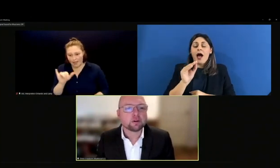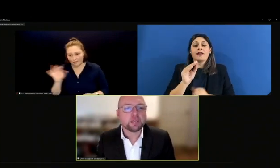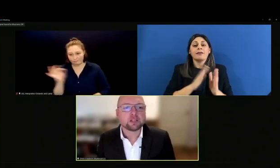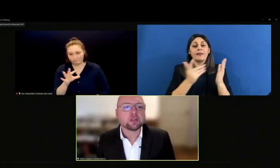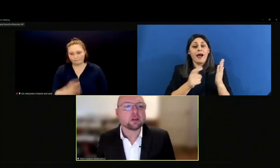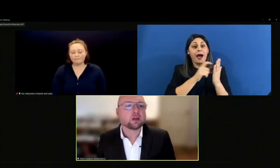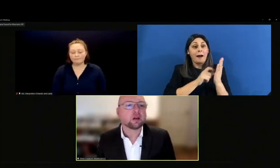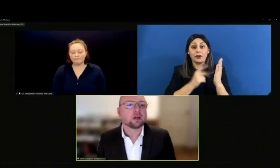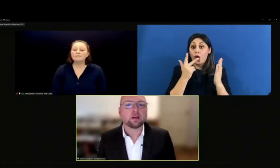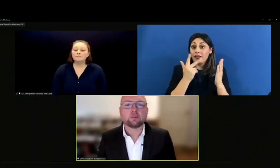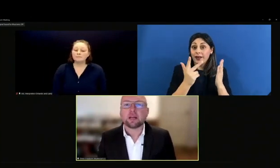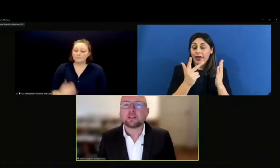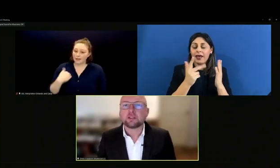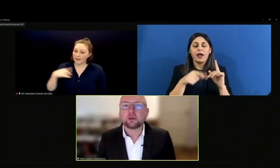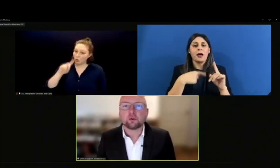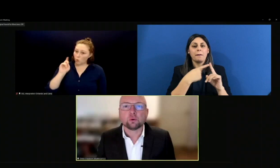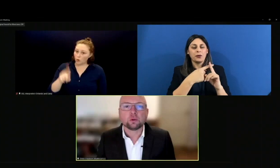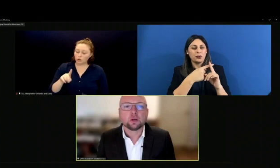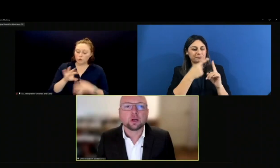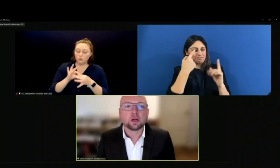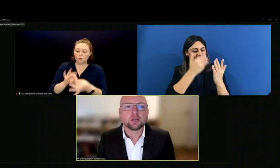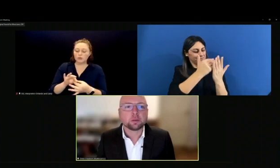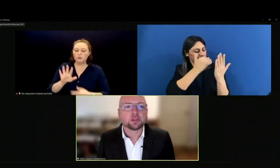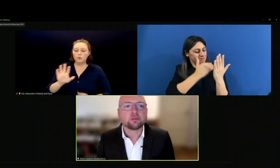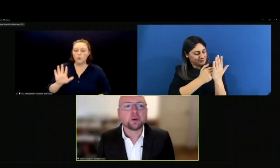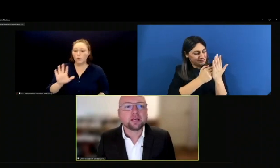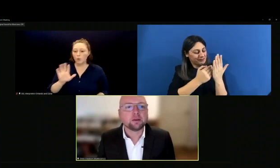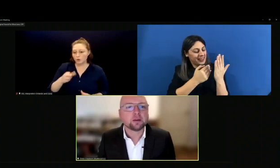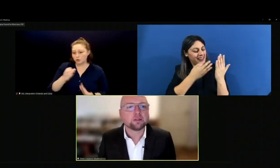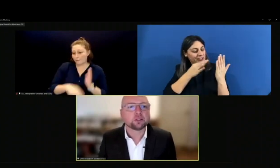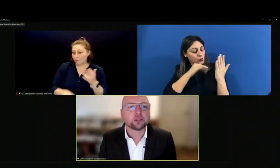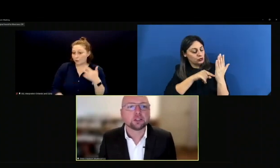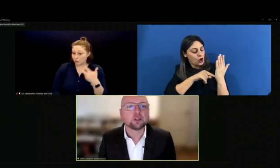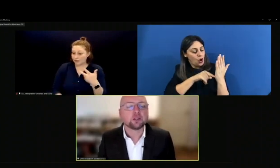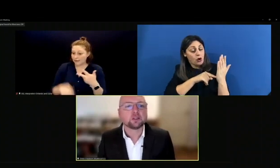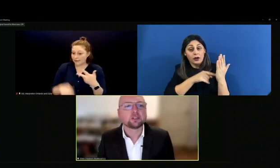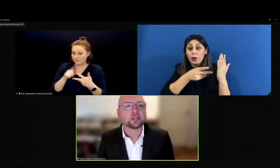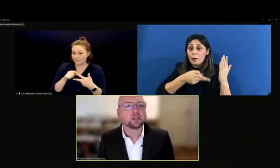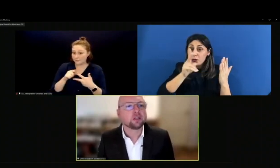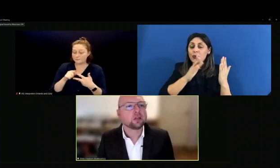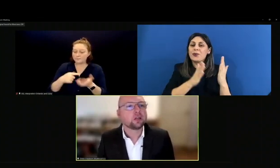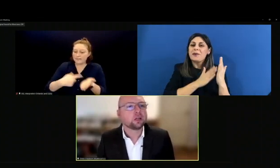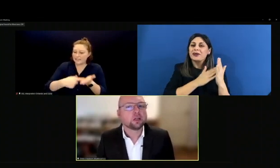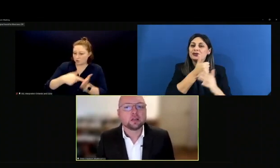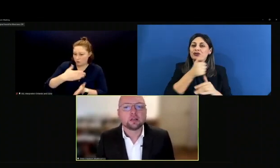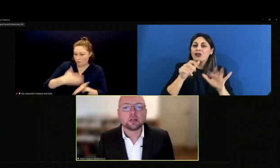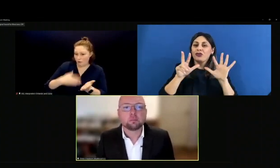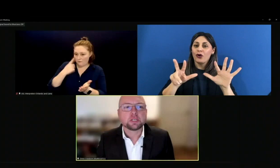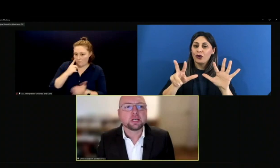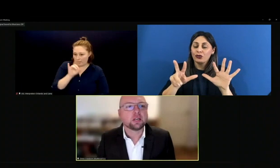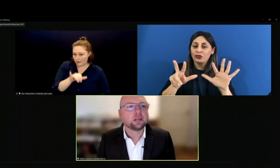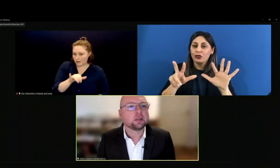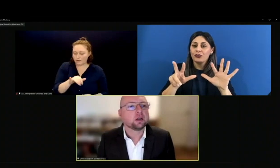I have a question in relation to your chapter 3 and the discussion section,